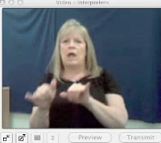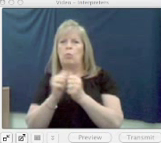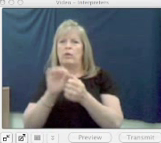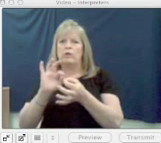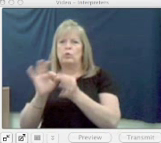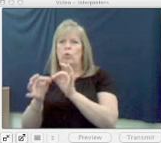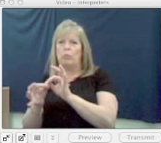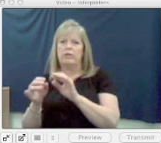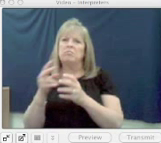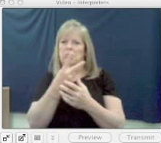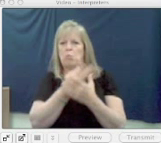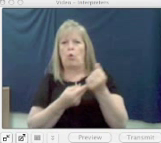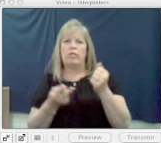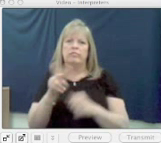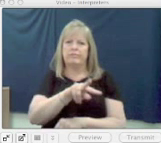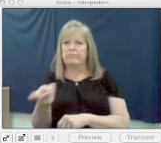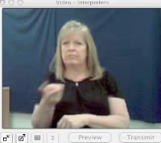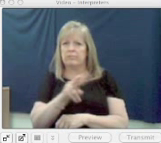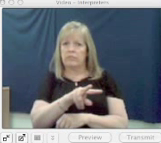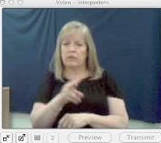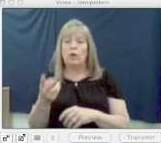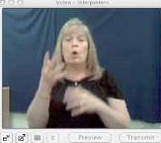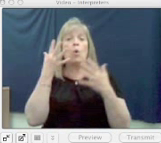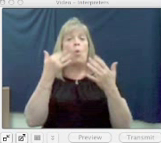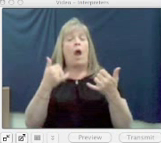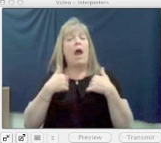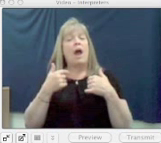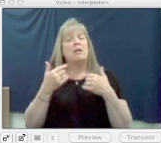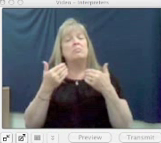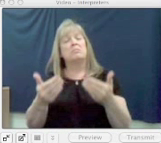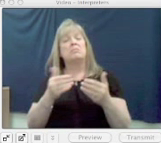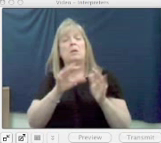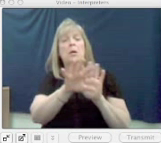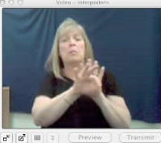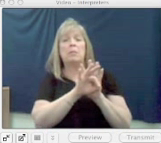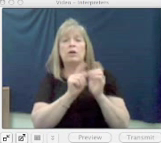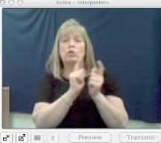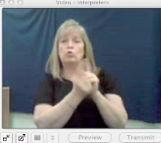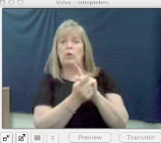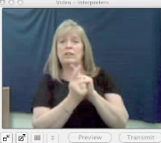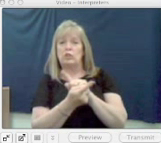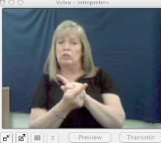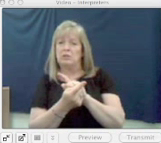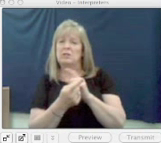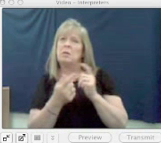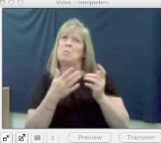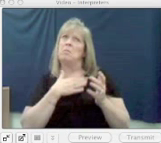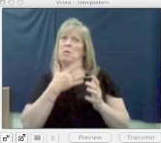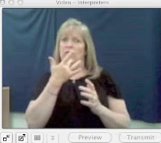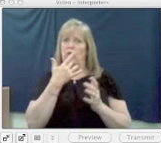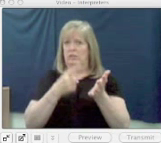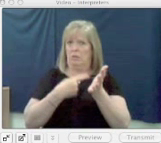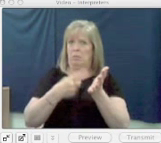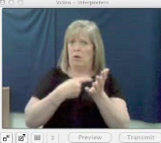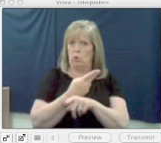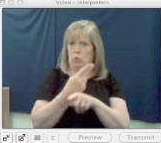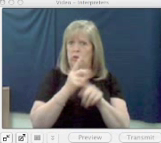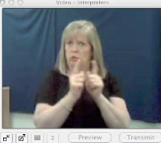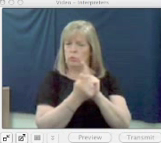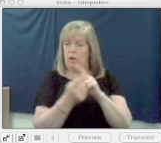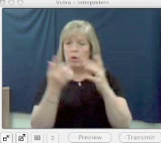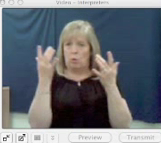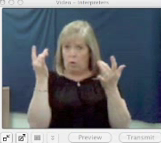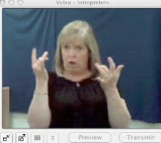interpretation. The reason why I'm using the term translation, or why I prefer it in some instances, is because it ends